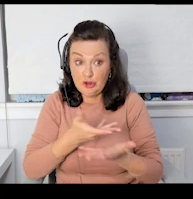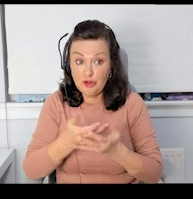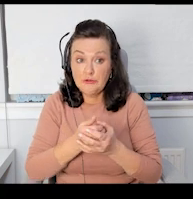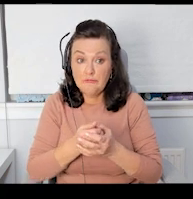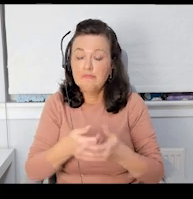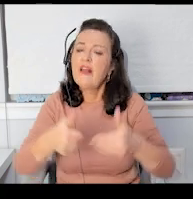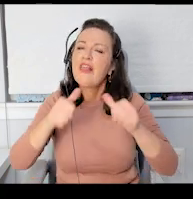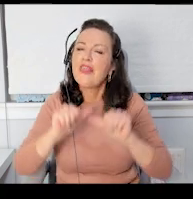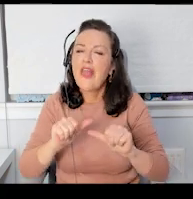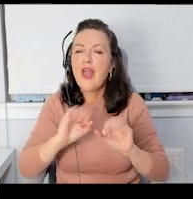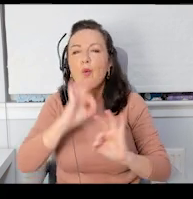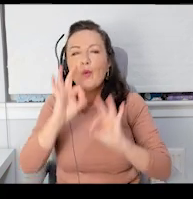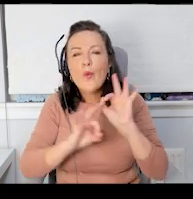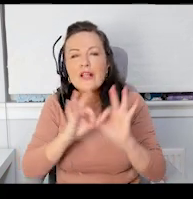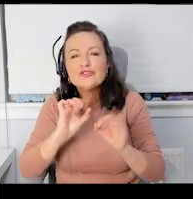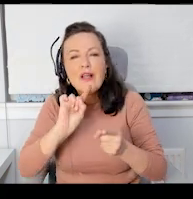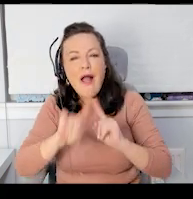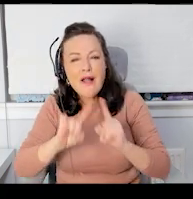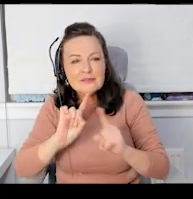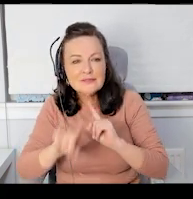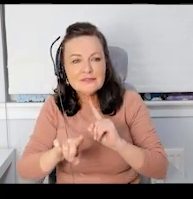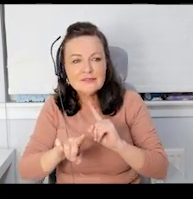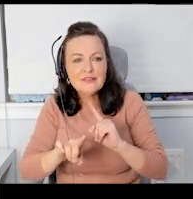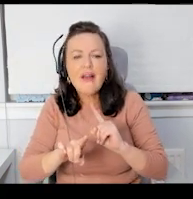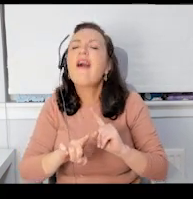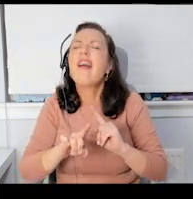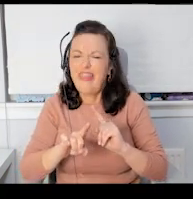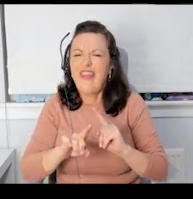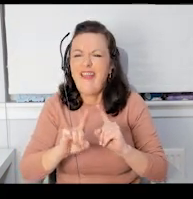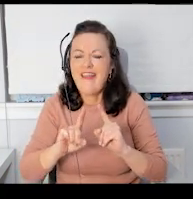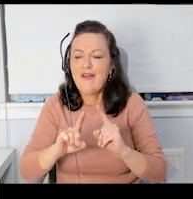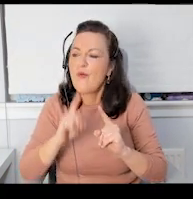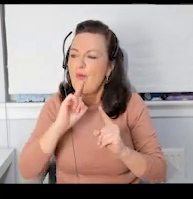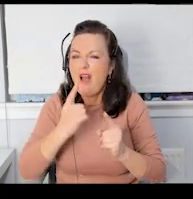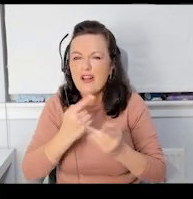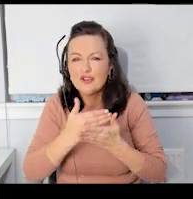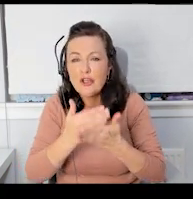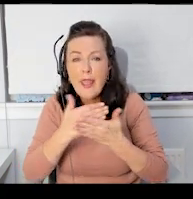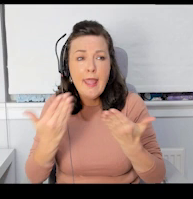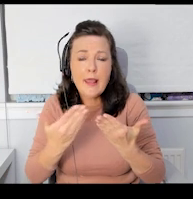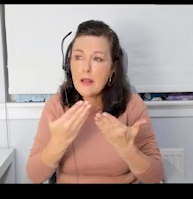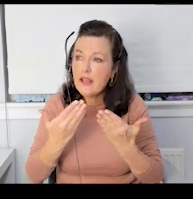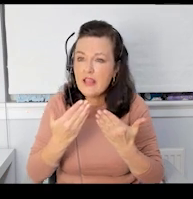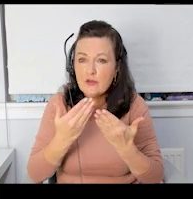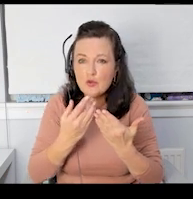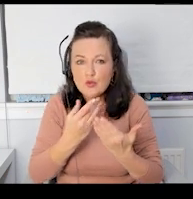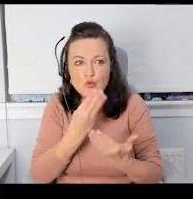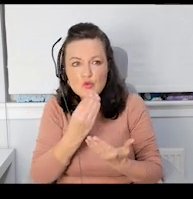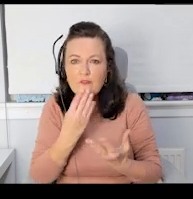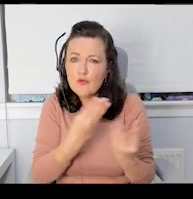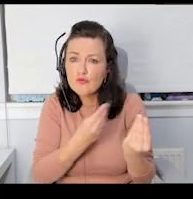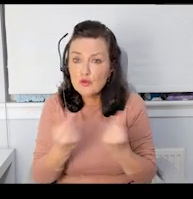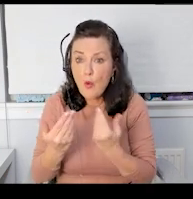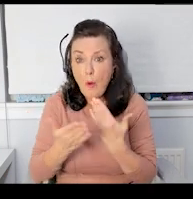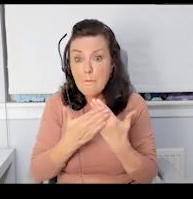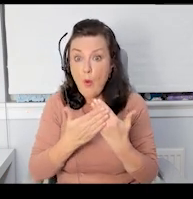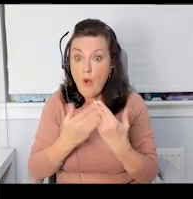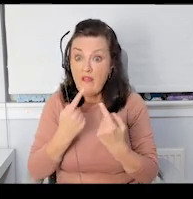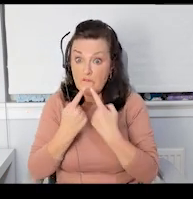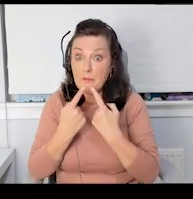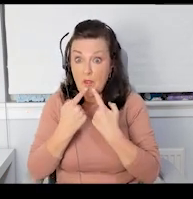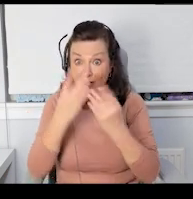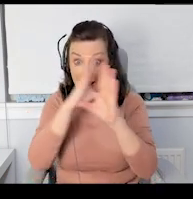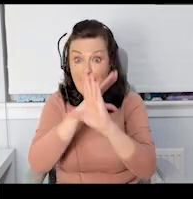session with attendees and panel members. And then I will share some useful resources and where you can find out more information on what we've discussed this